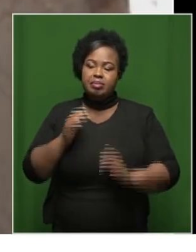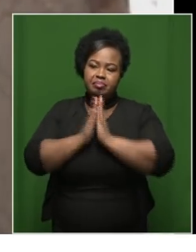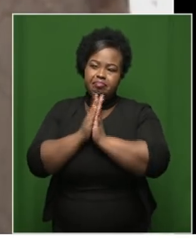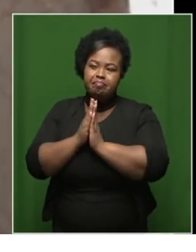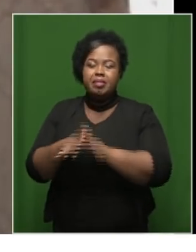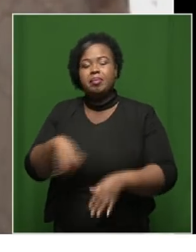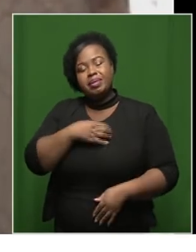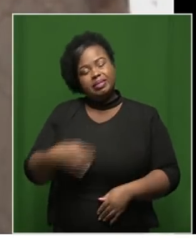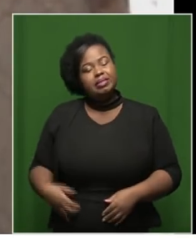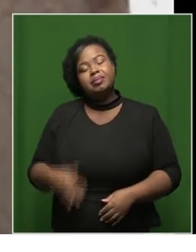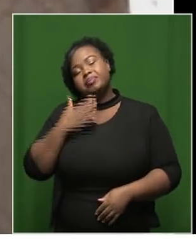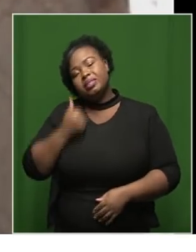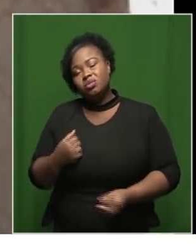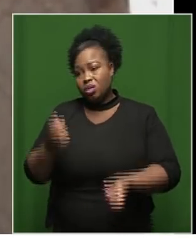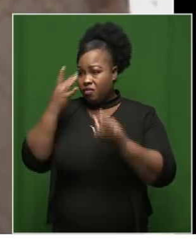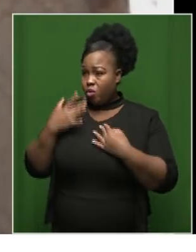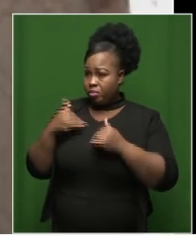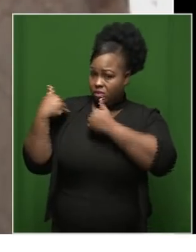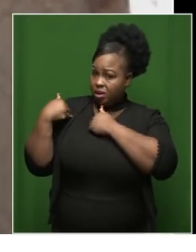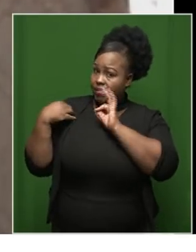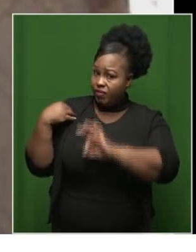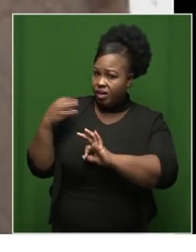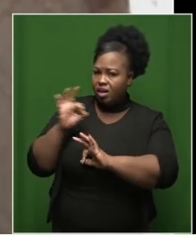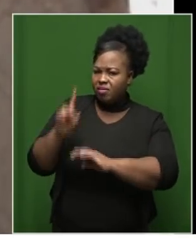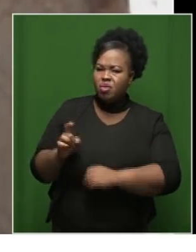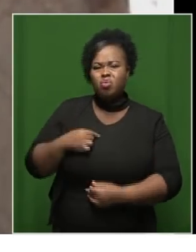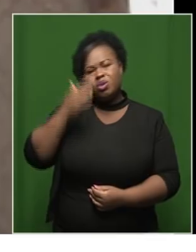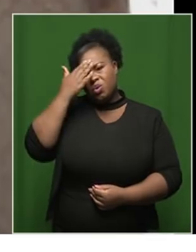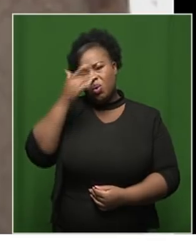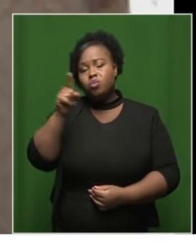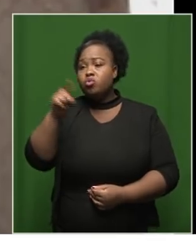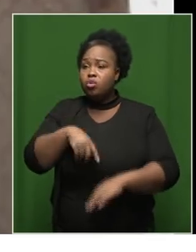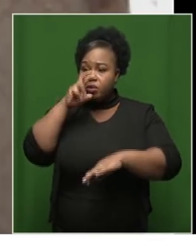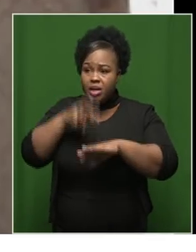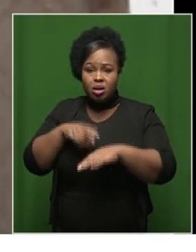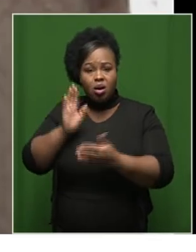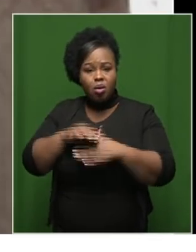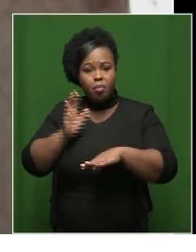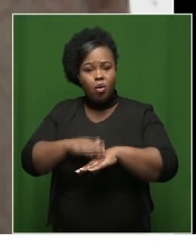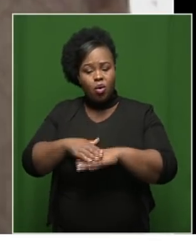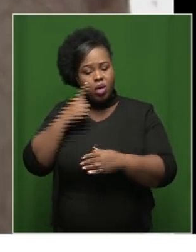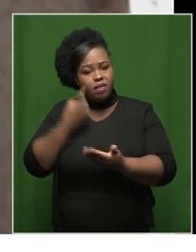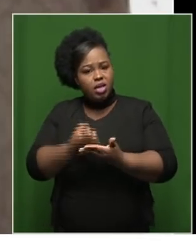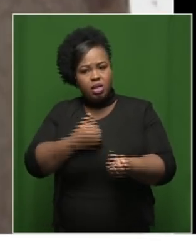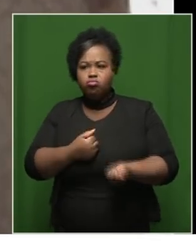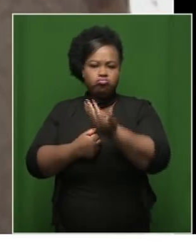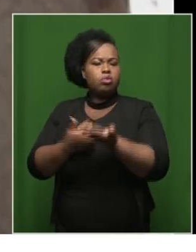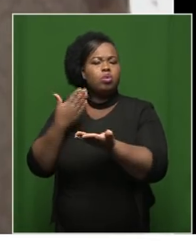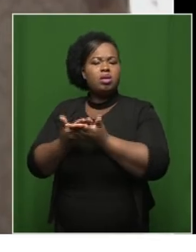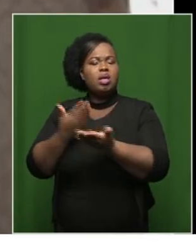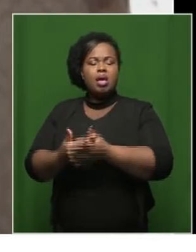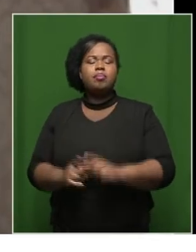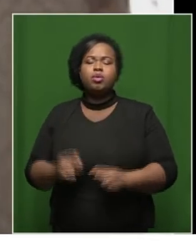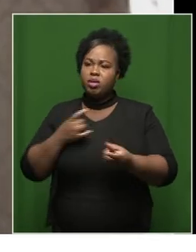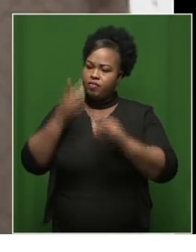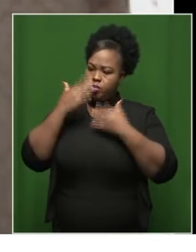Mr. President, can you tell us if this drug is safe? We know that, but you need more evidence. So have a look at all the evidence. We can present it to you. Let us know